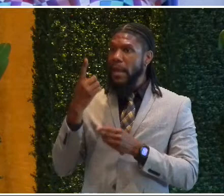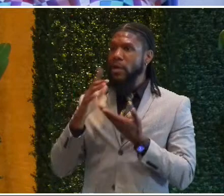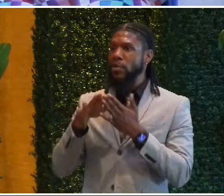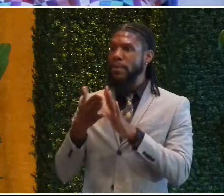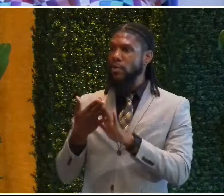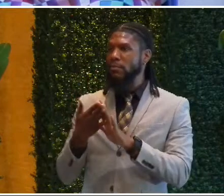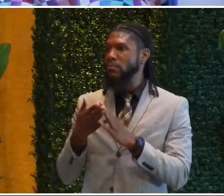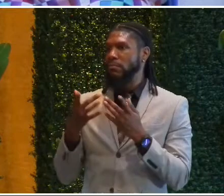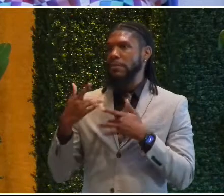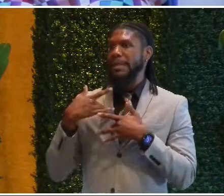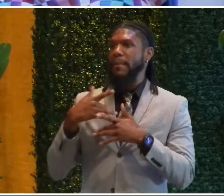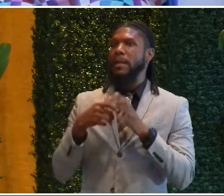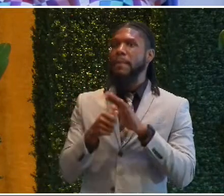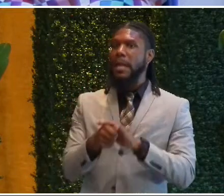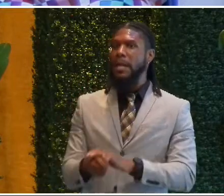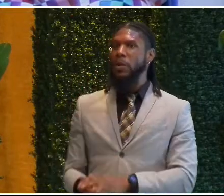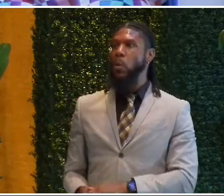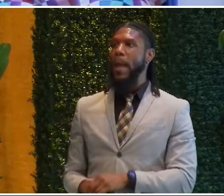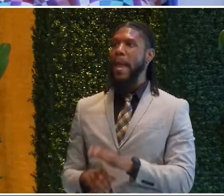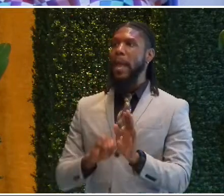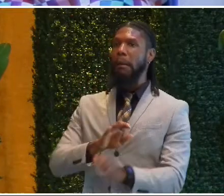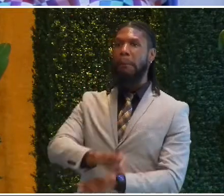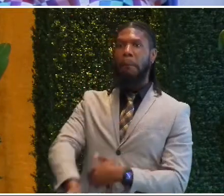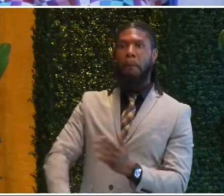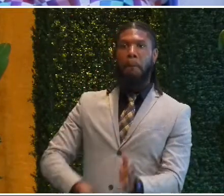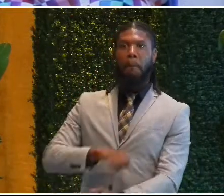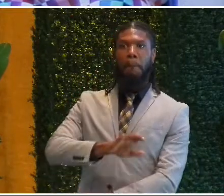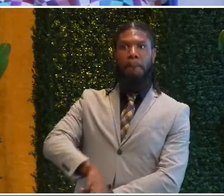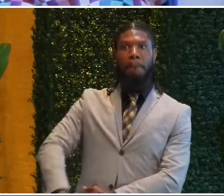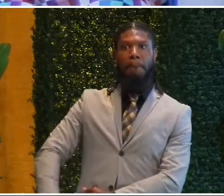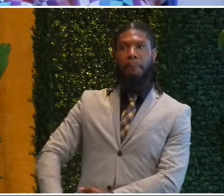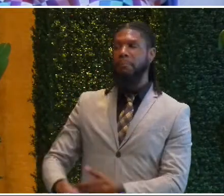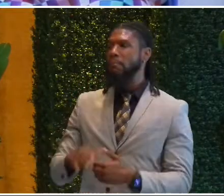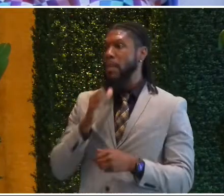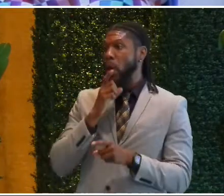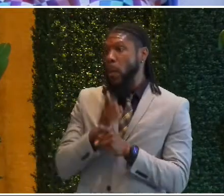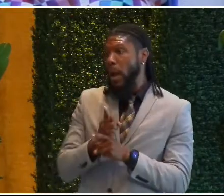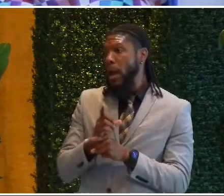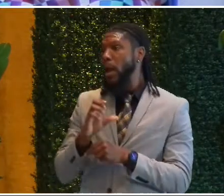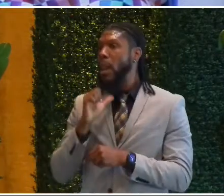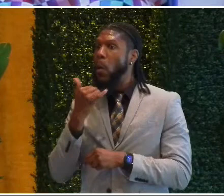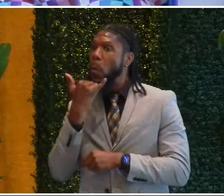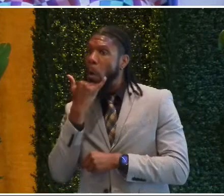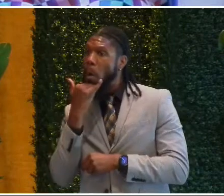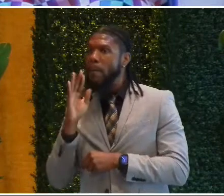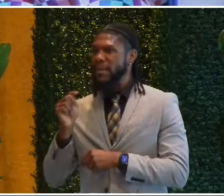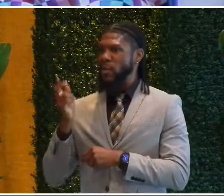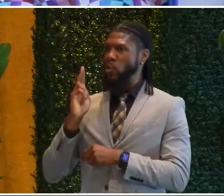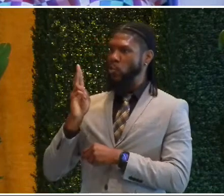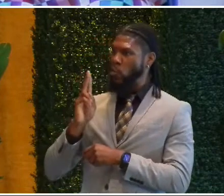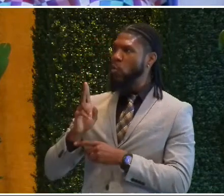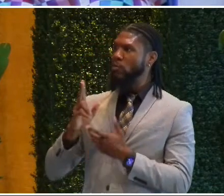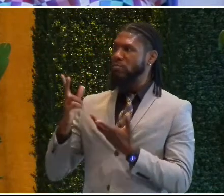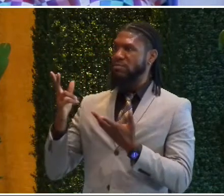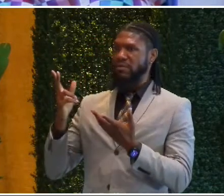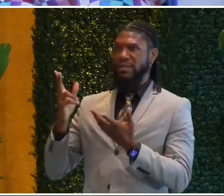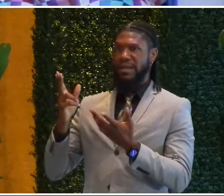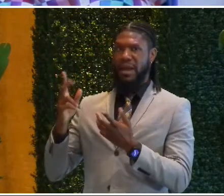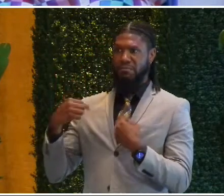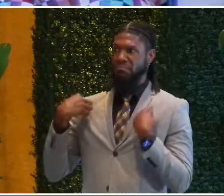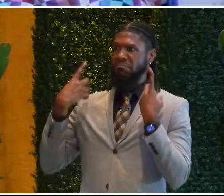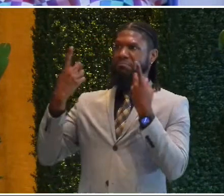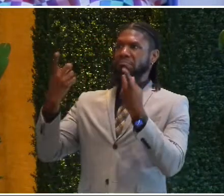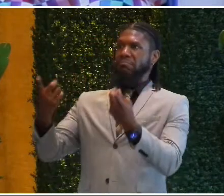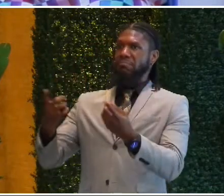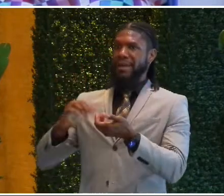that's not right or wrong. It's a historical response to how our society is designed. But when we